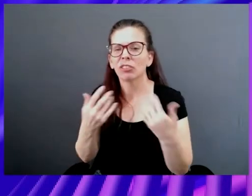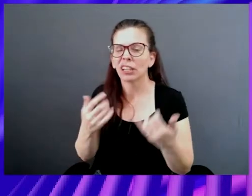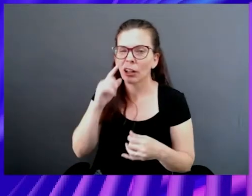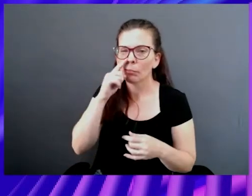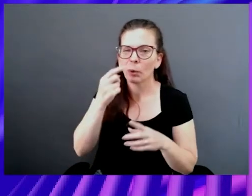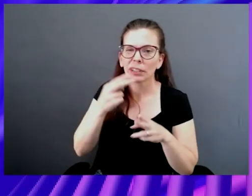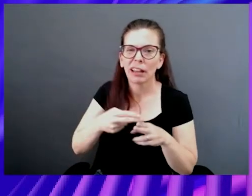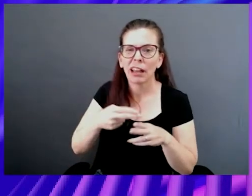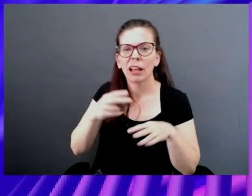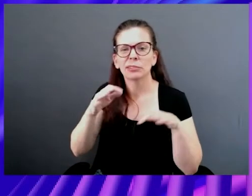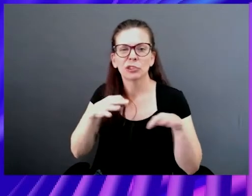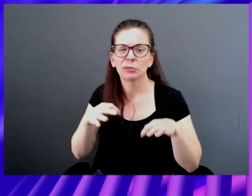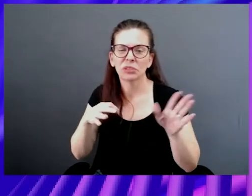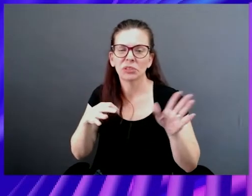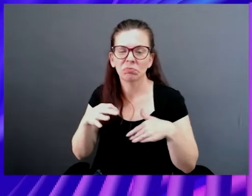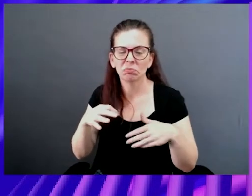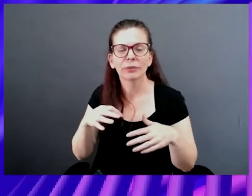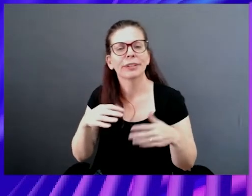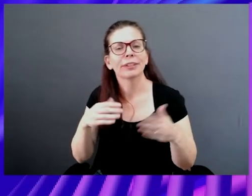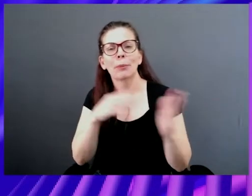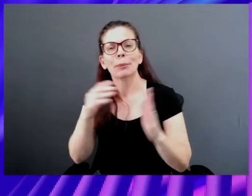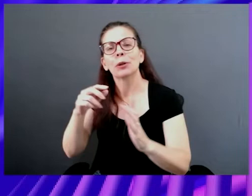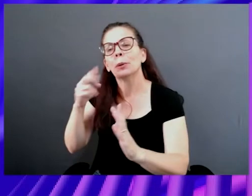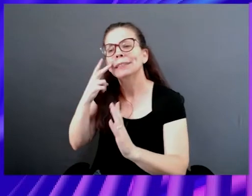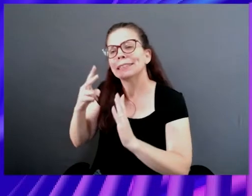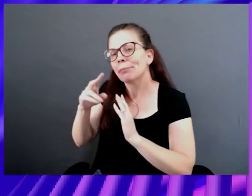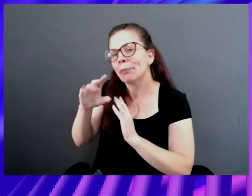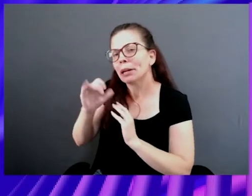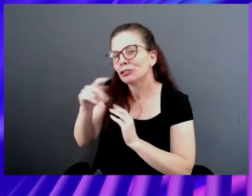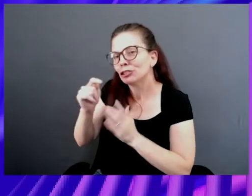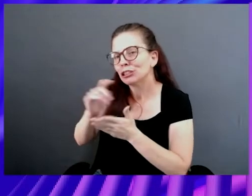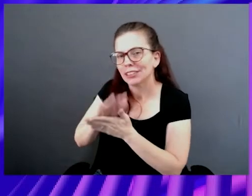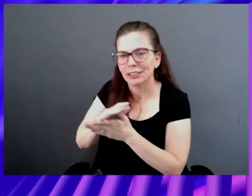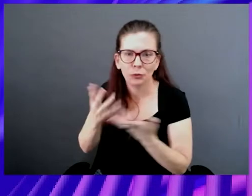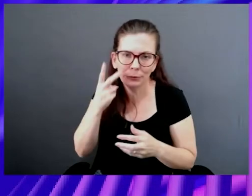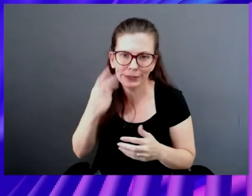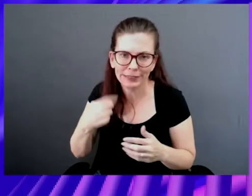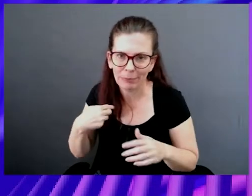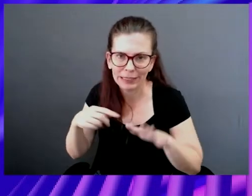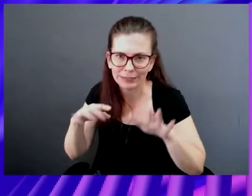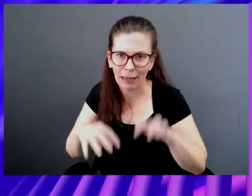descriptions. I'm going to go to my cheat sheet here because no one wants to watch me type here.